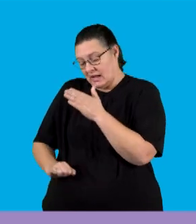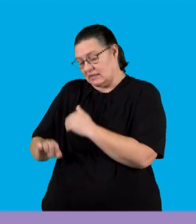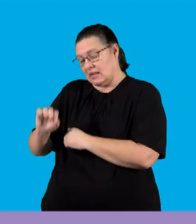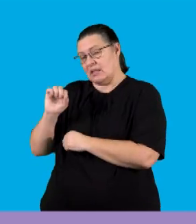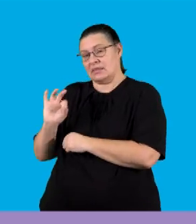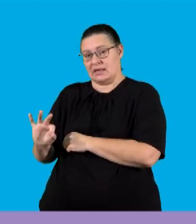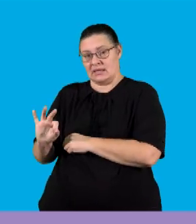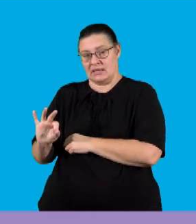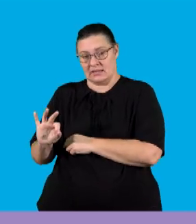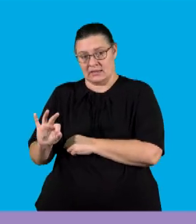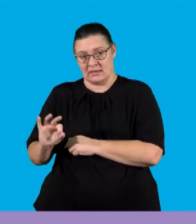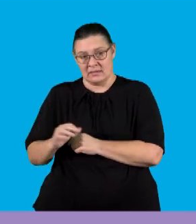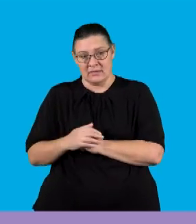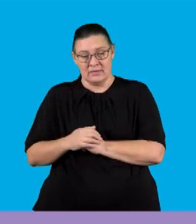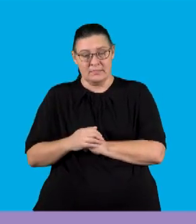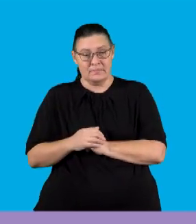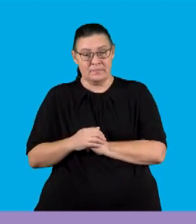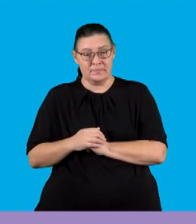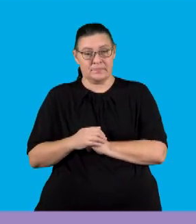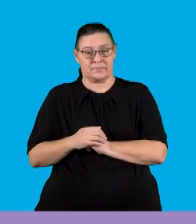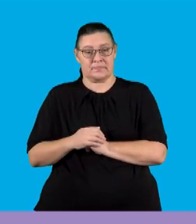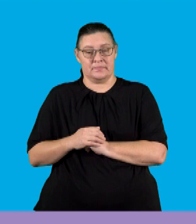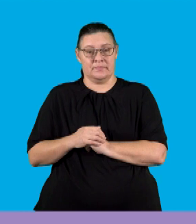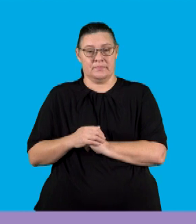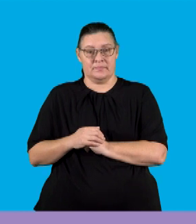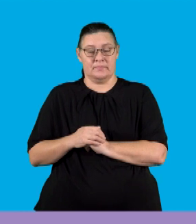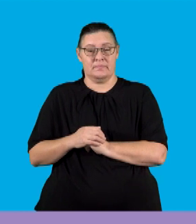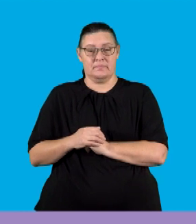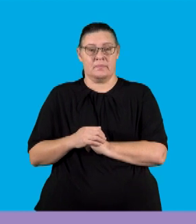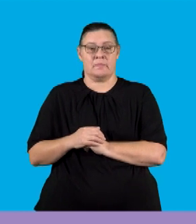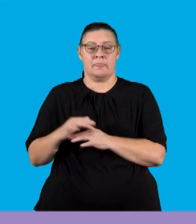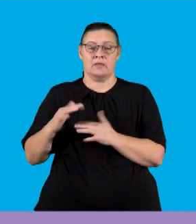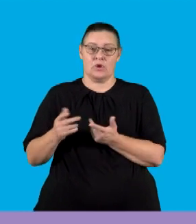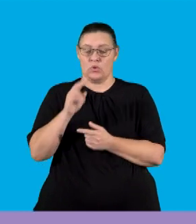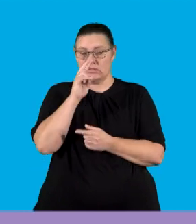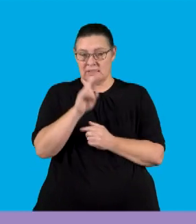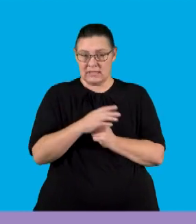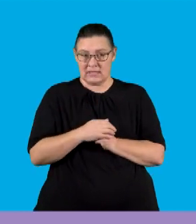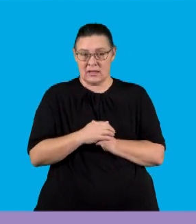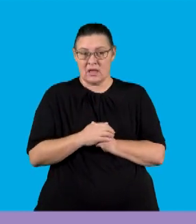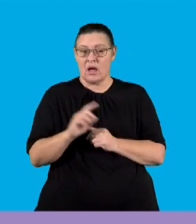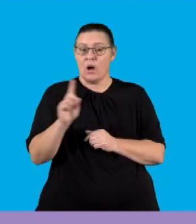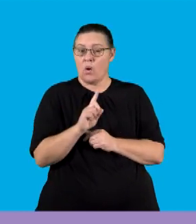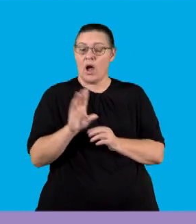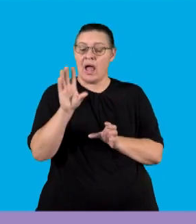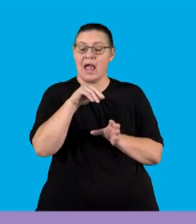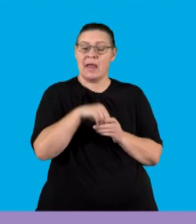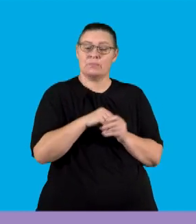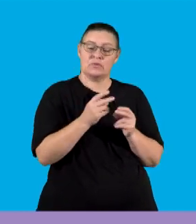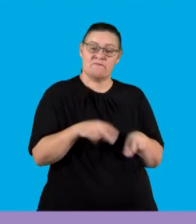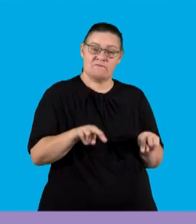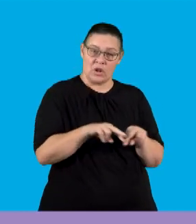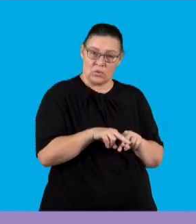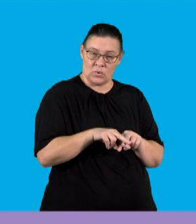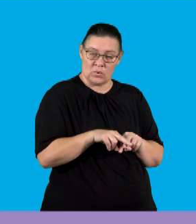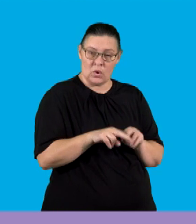or 3 is going to be subtracted from that product. So we can see which input values are we going to